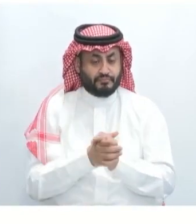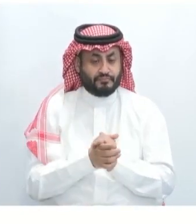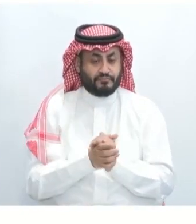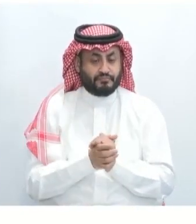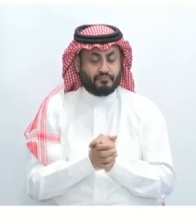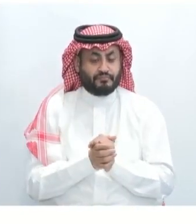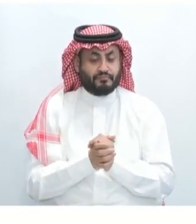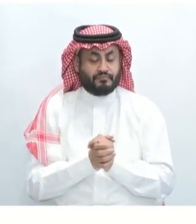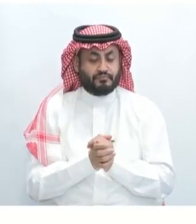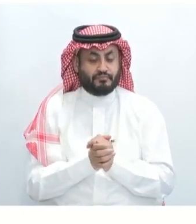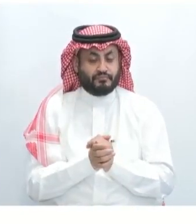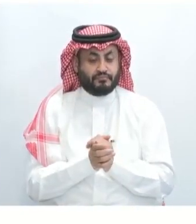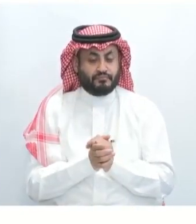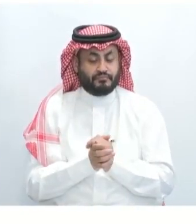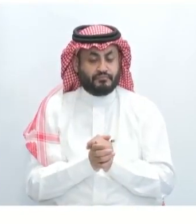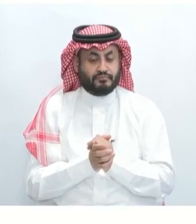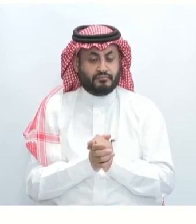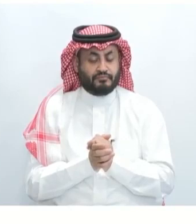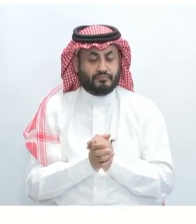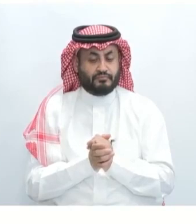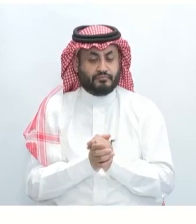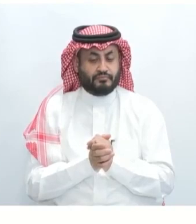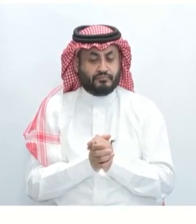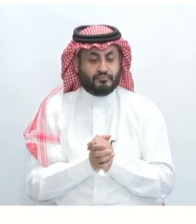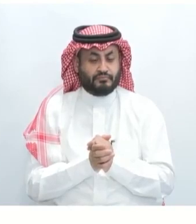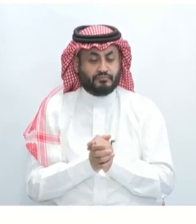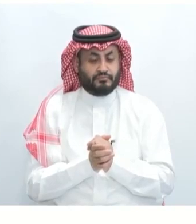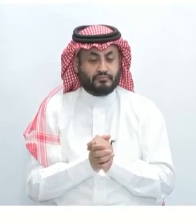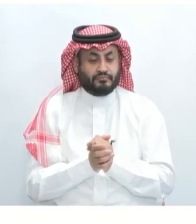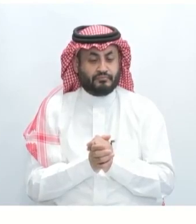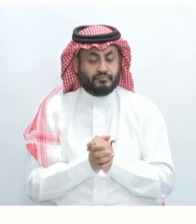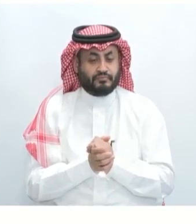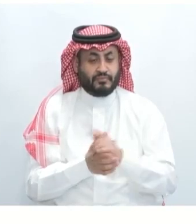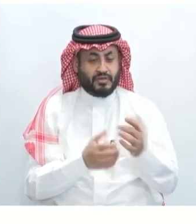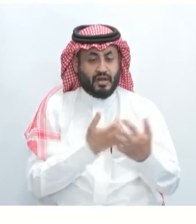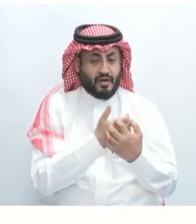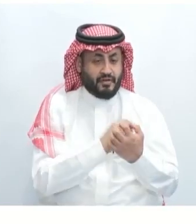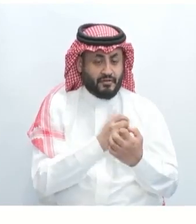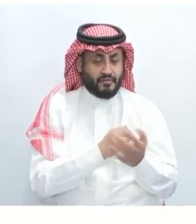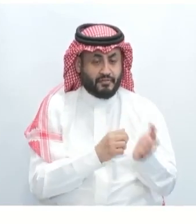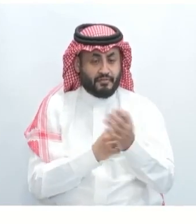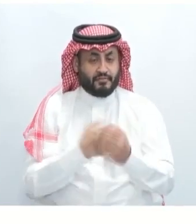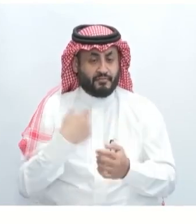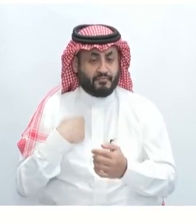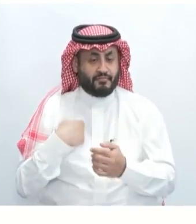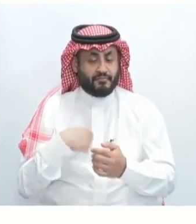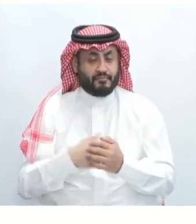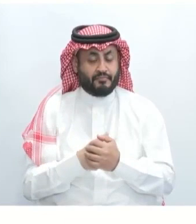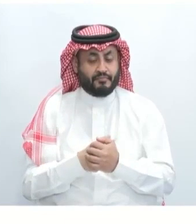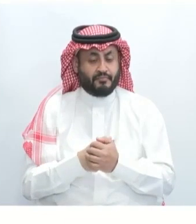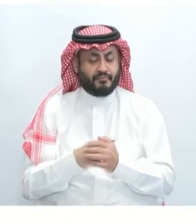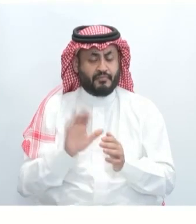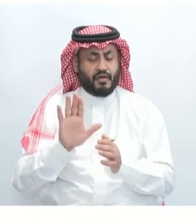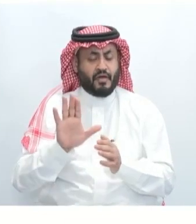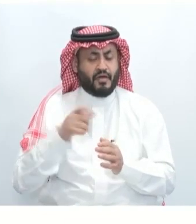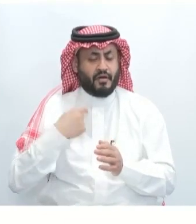And a question mark. So, orange, this is orange, you can color it, and they are white, so you can leave it